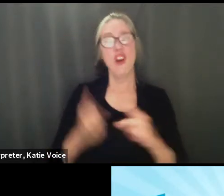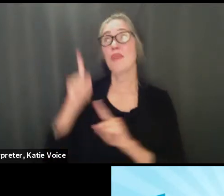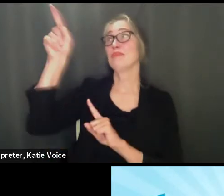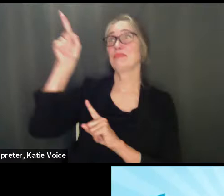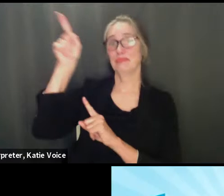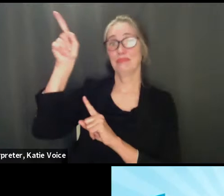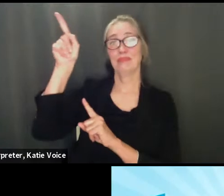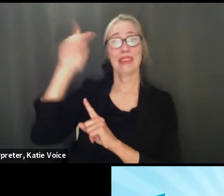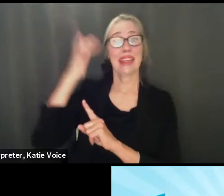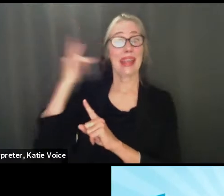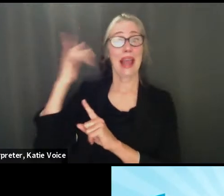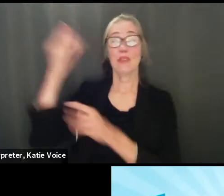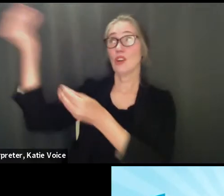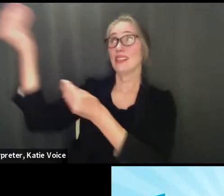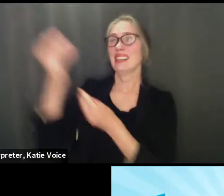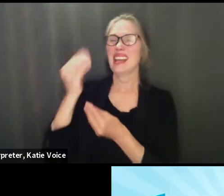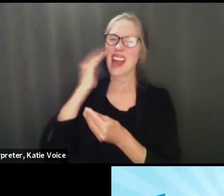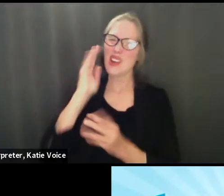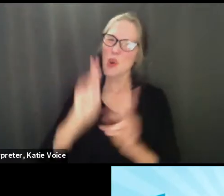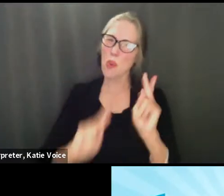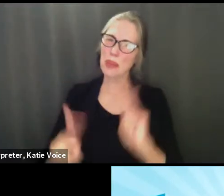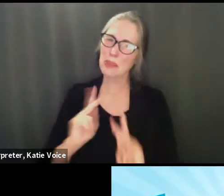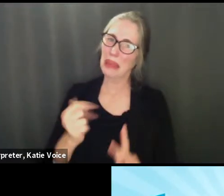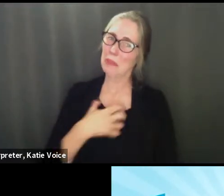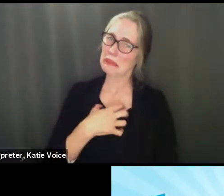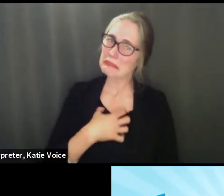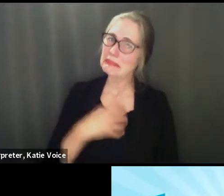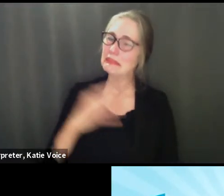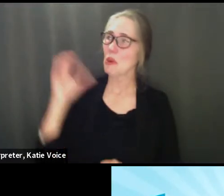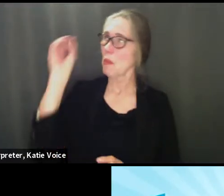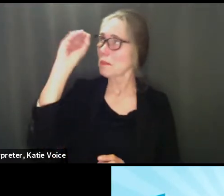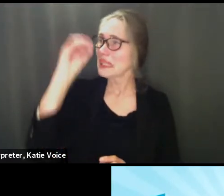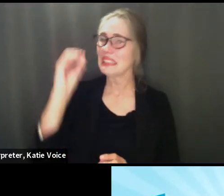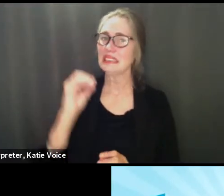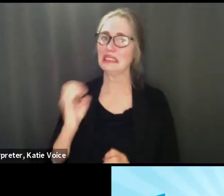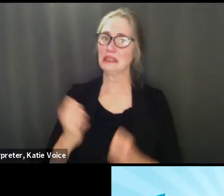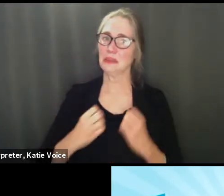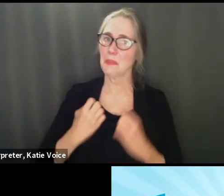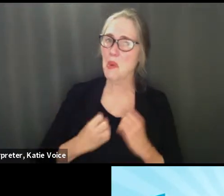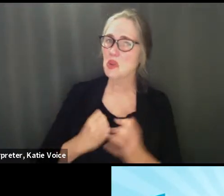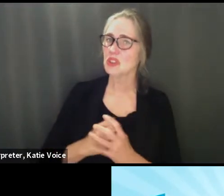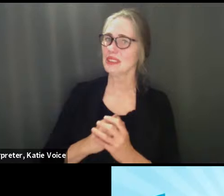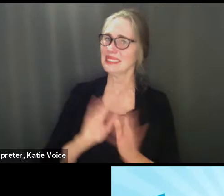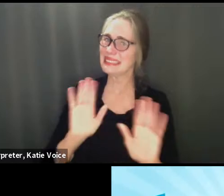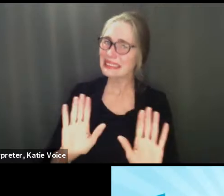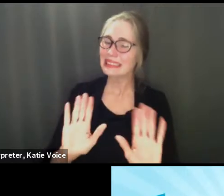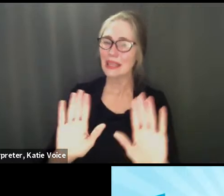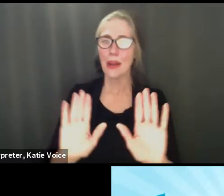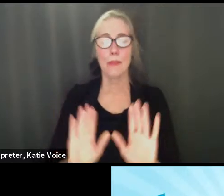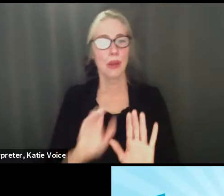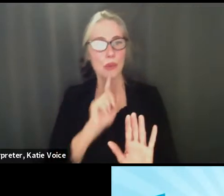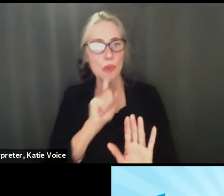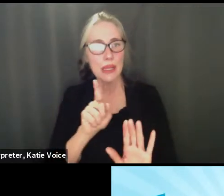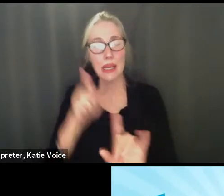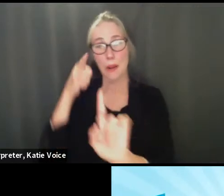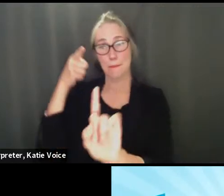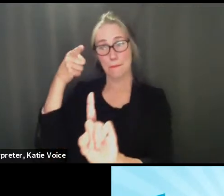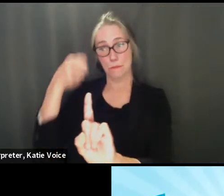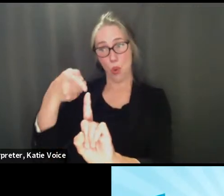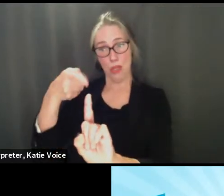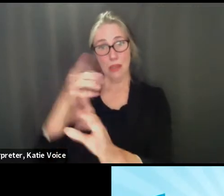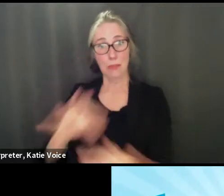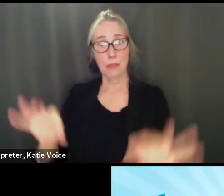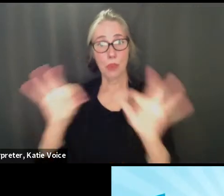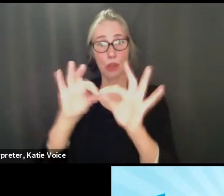people have a lot of feelings and emotion and opinions around all of this. But the thing that's really important to know is